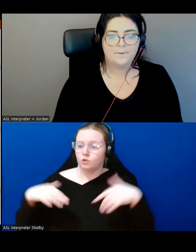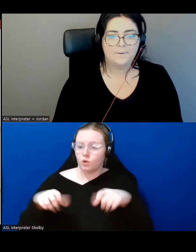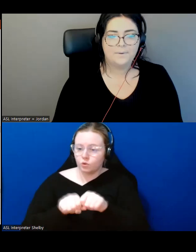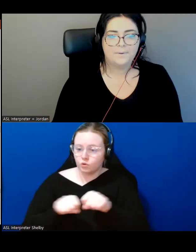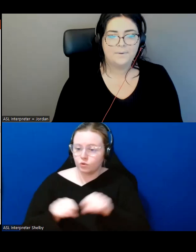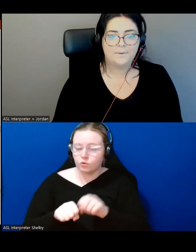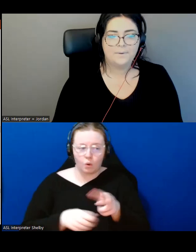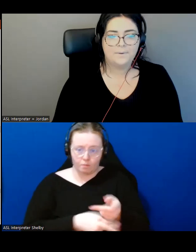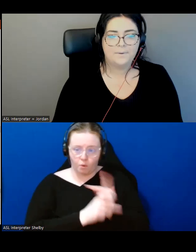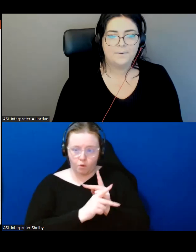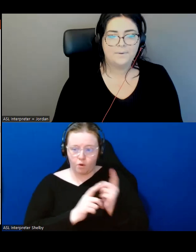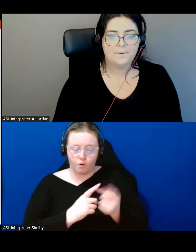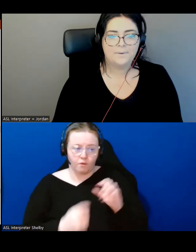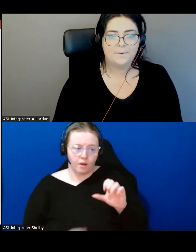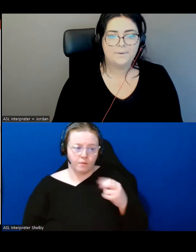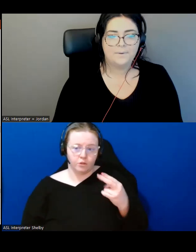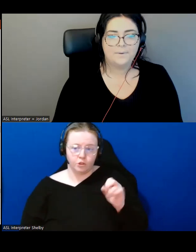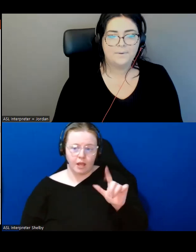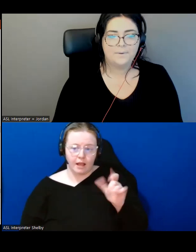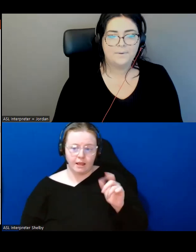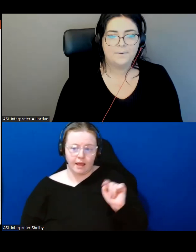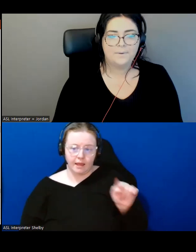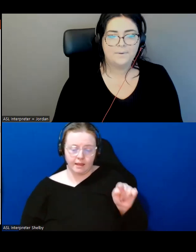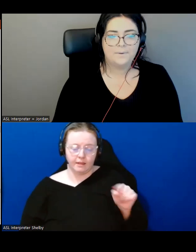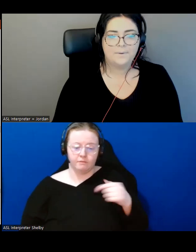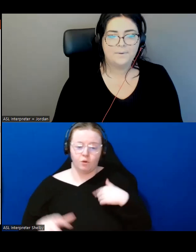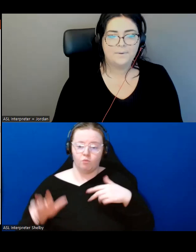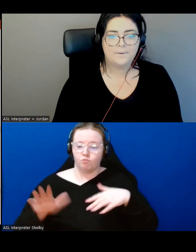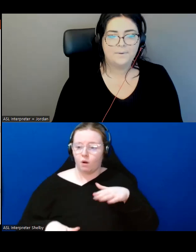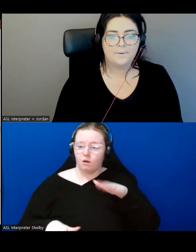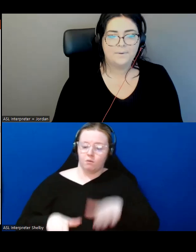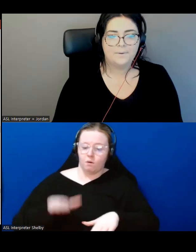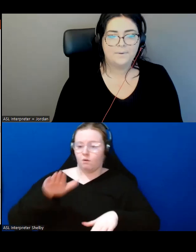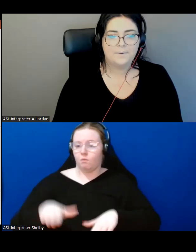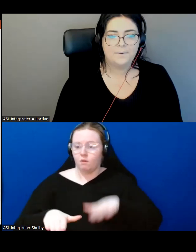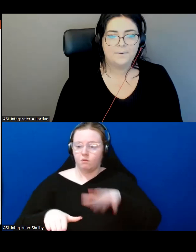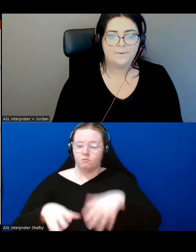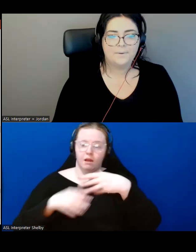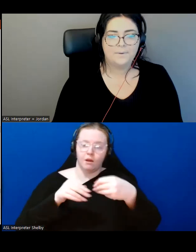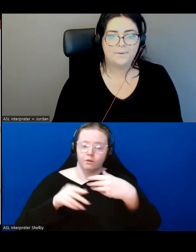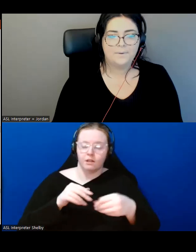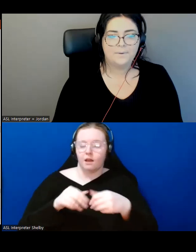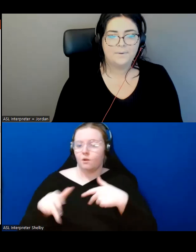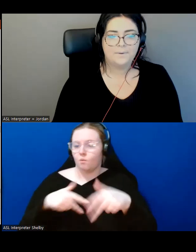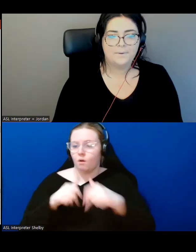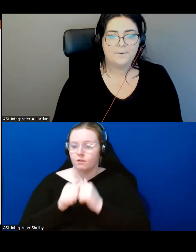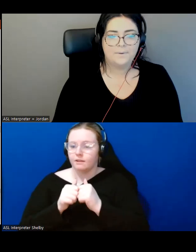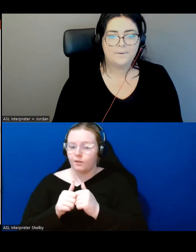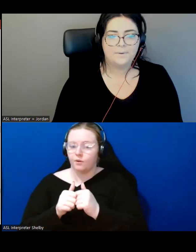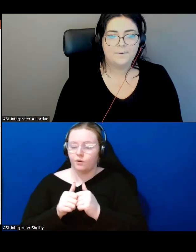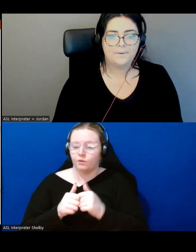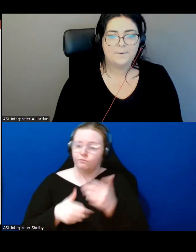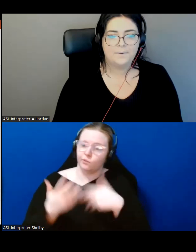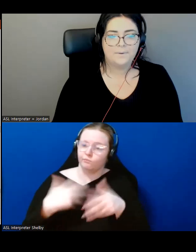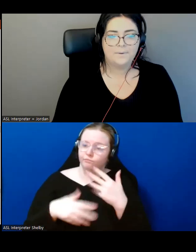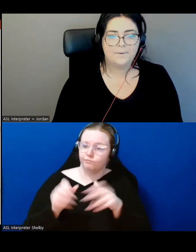from the chalet. So they would come and do some snowshoeing. Again, a nice social event, but also,